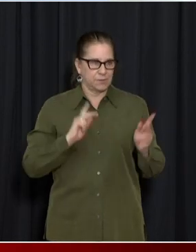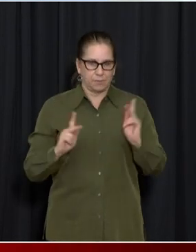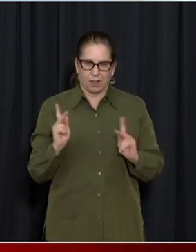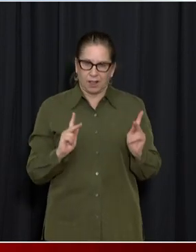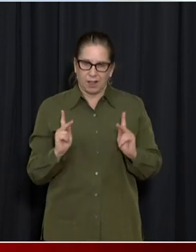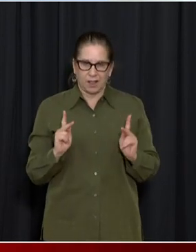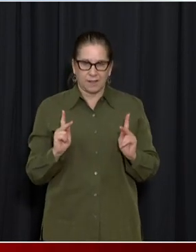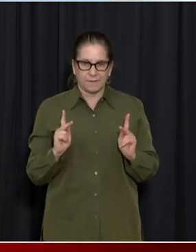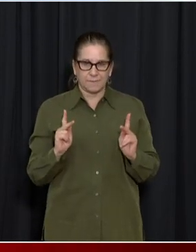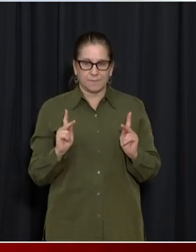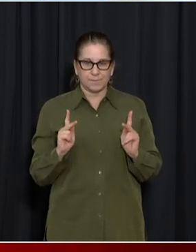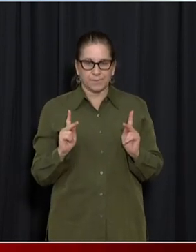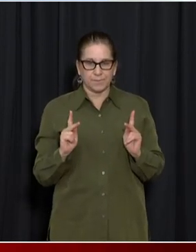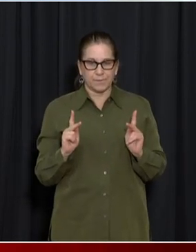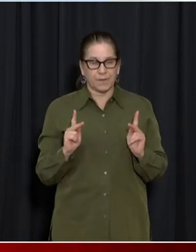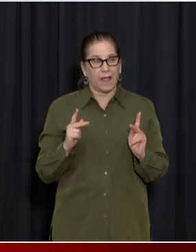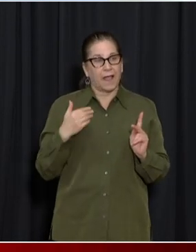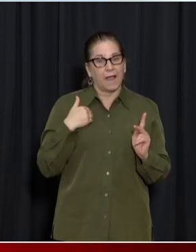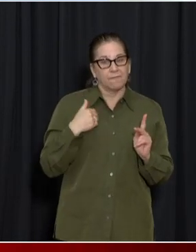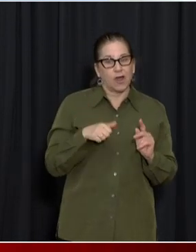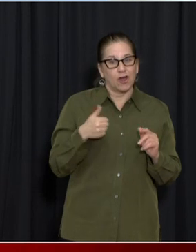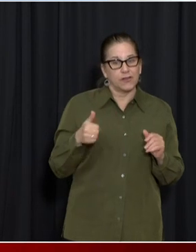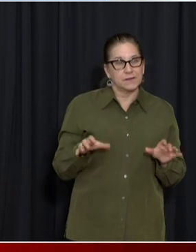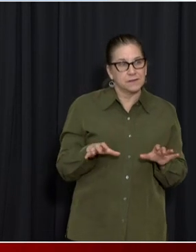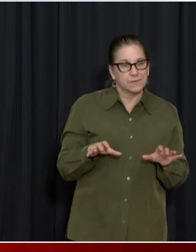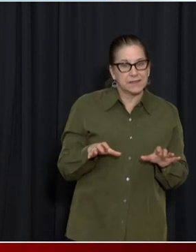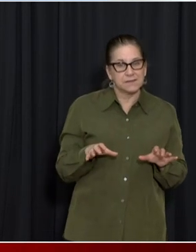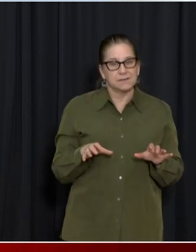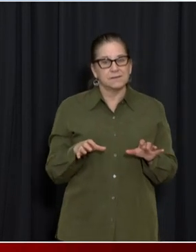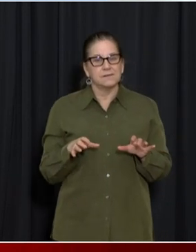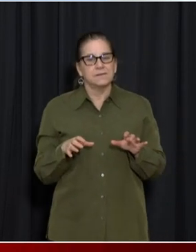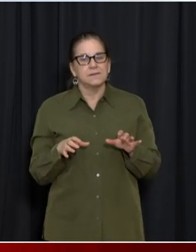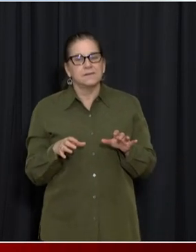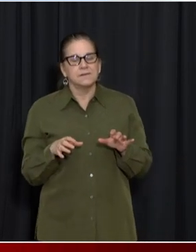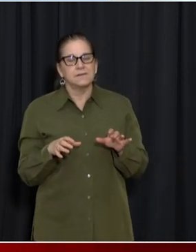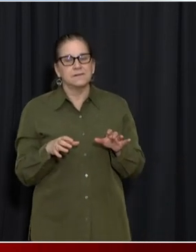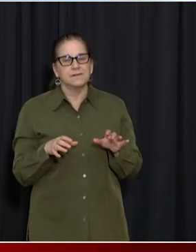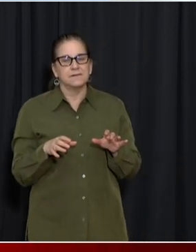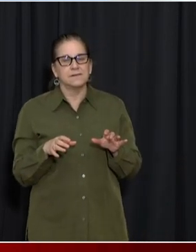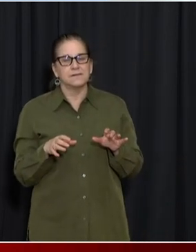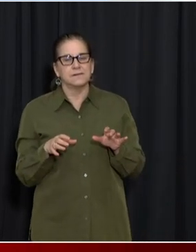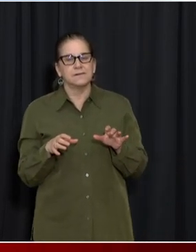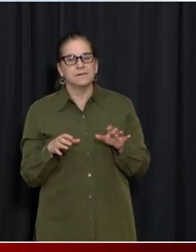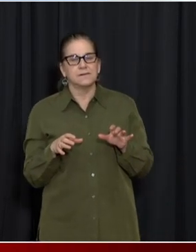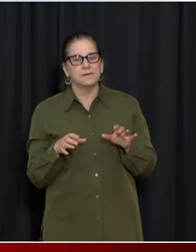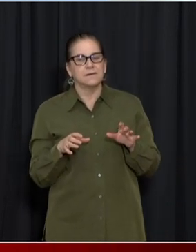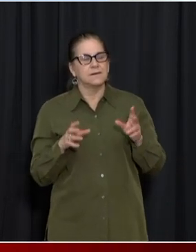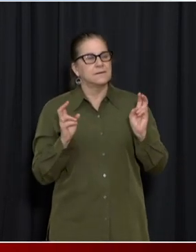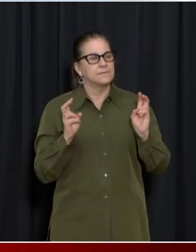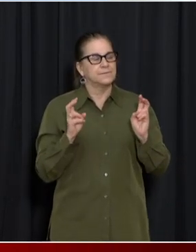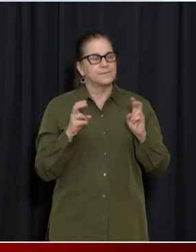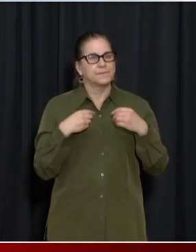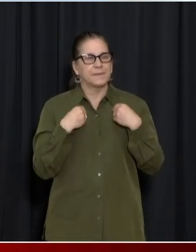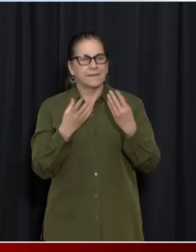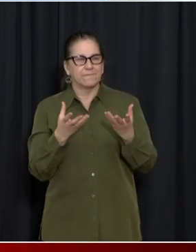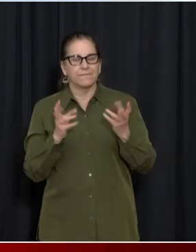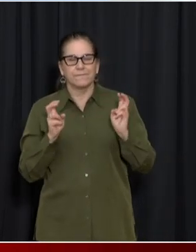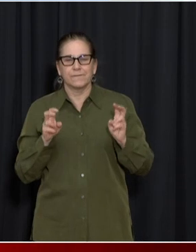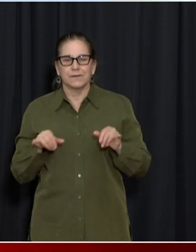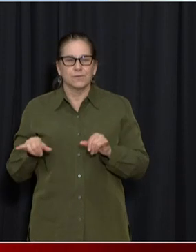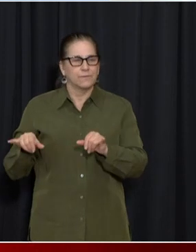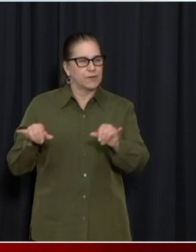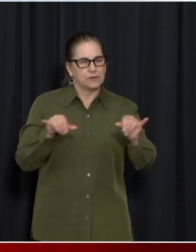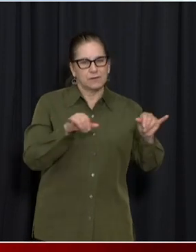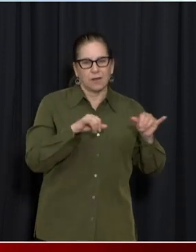be reopened in Stage 2 following the same recommended universal safeguards, including that groups should be no larger than